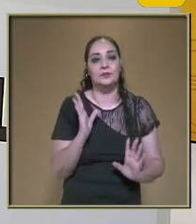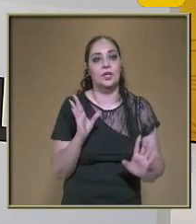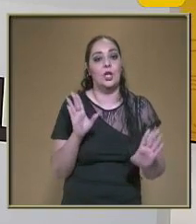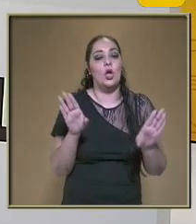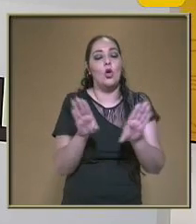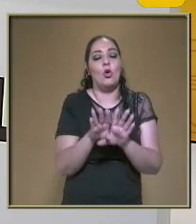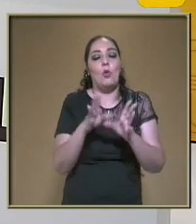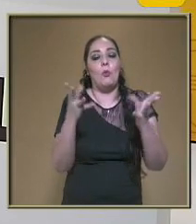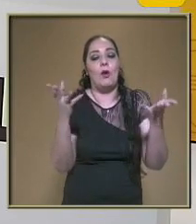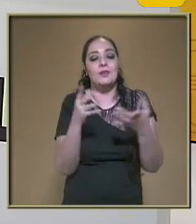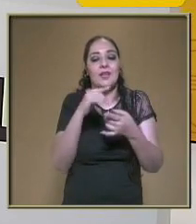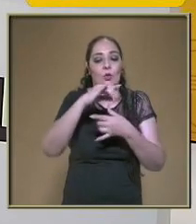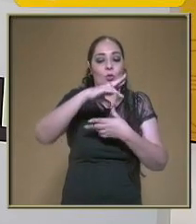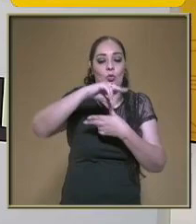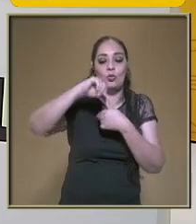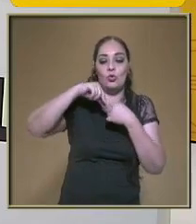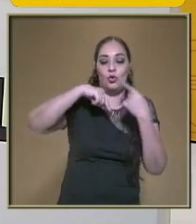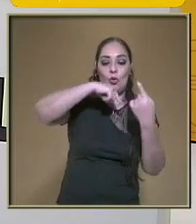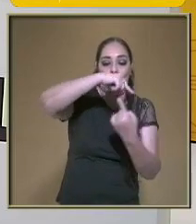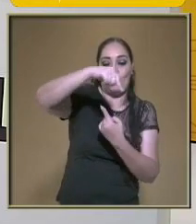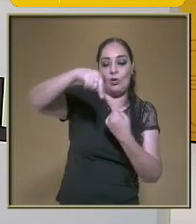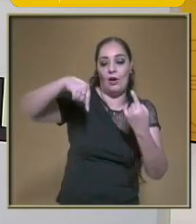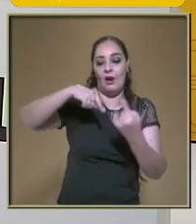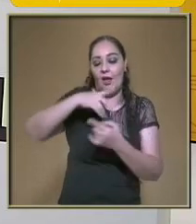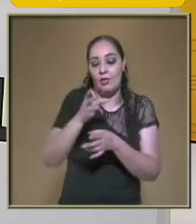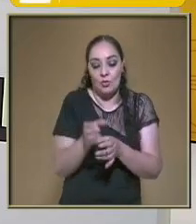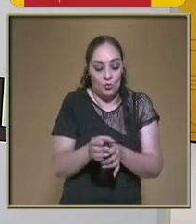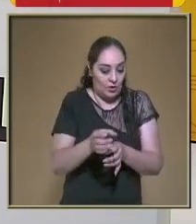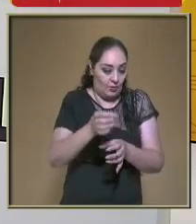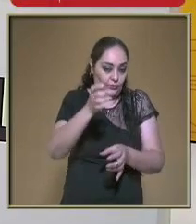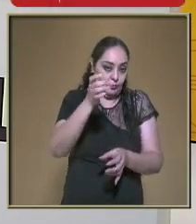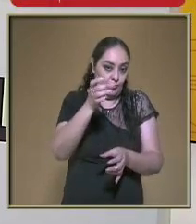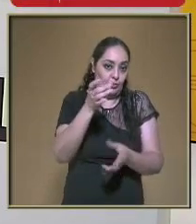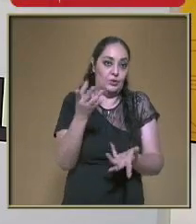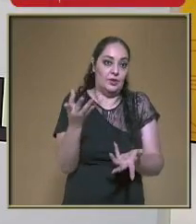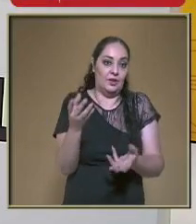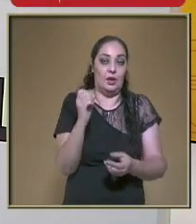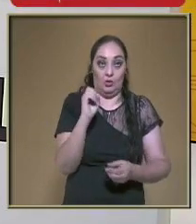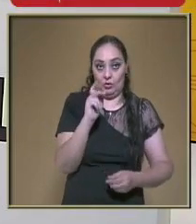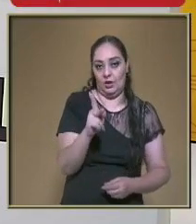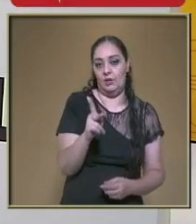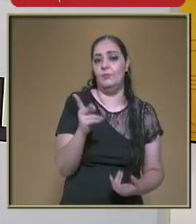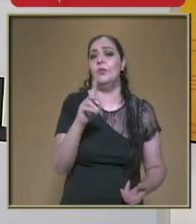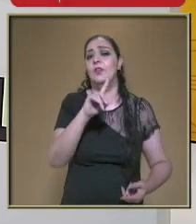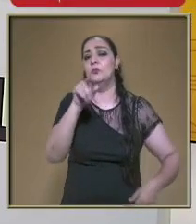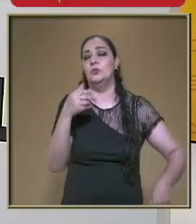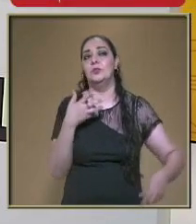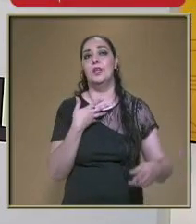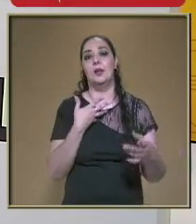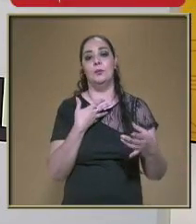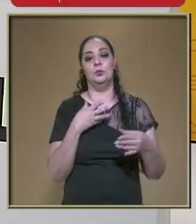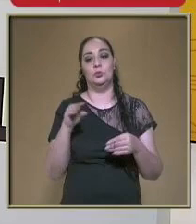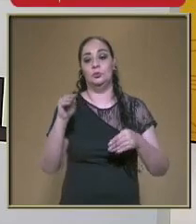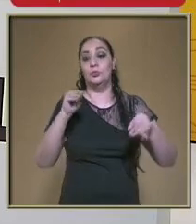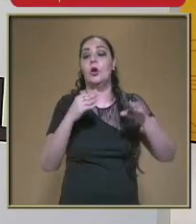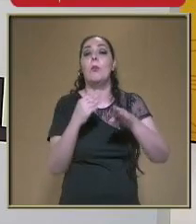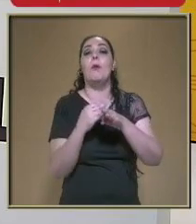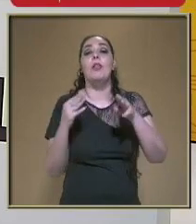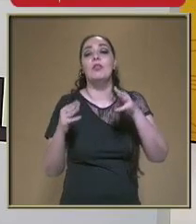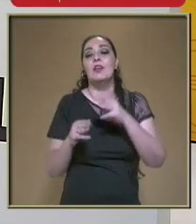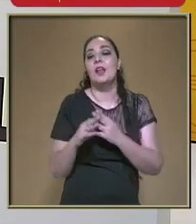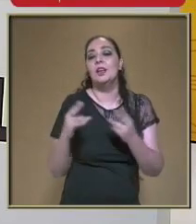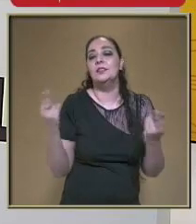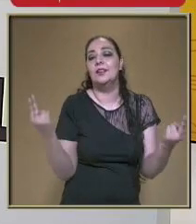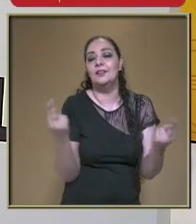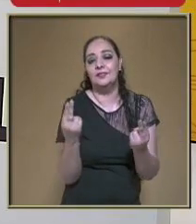to make a tornado in a bottle, okay? Then we got the set of materials.